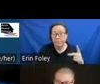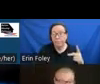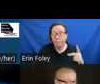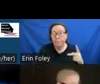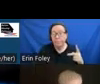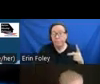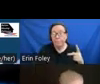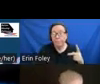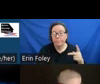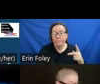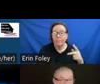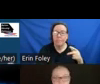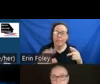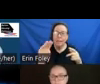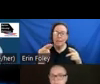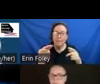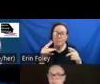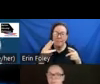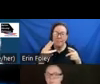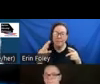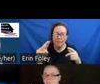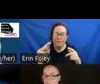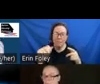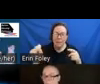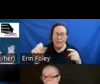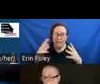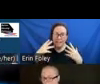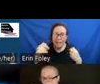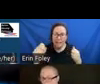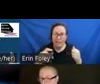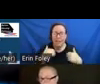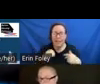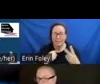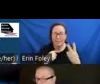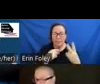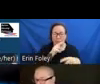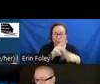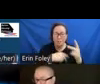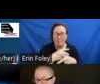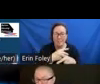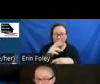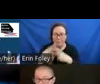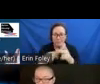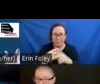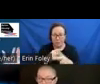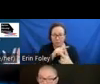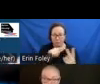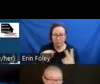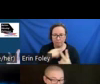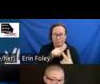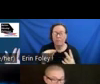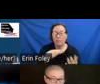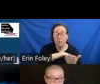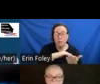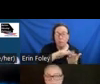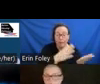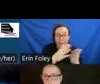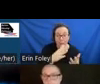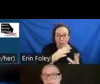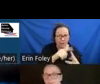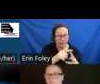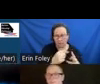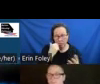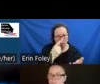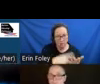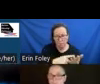Health comes in two varieties. There's what is called Mass Health Waiver Services, which I'm by and large not going to be